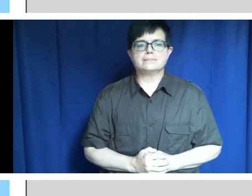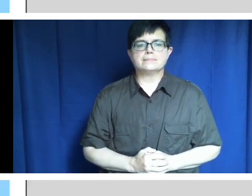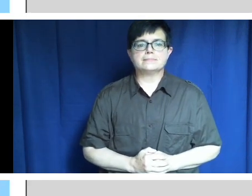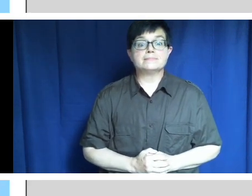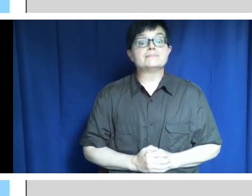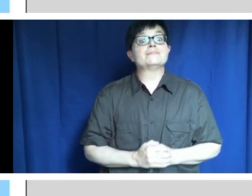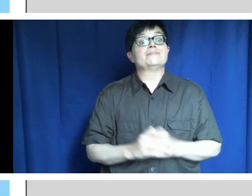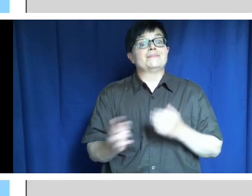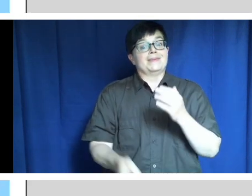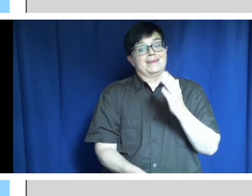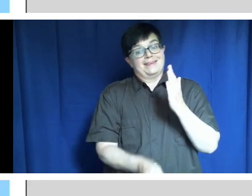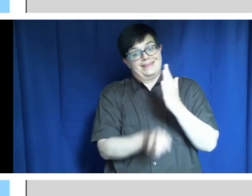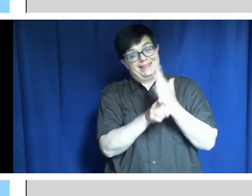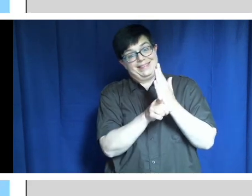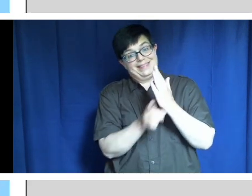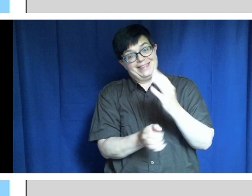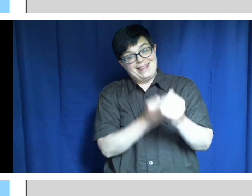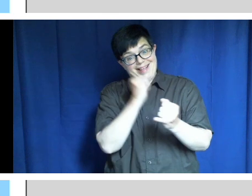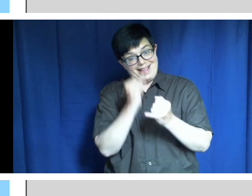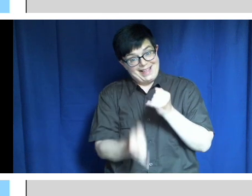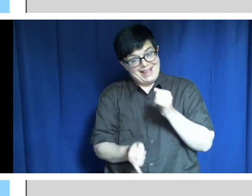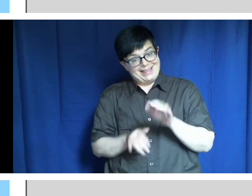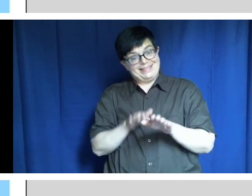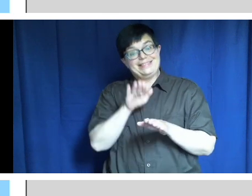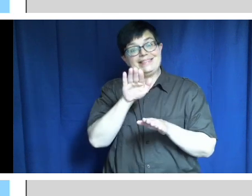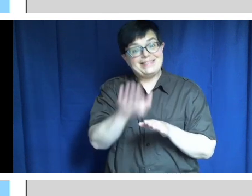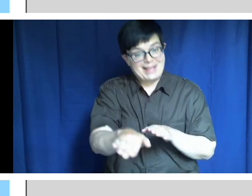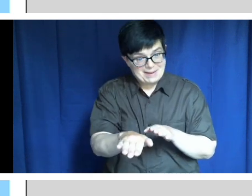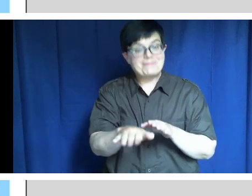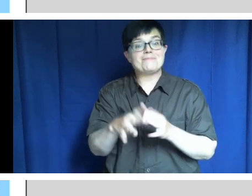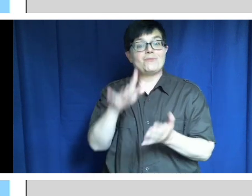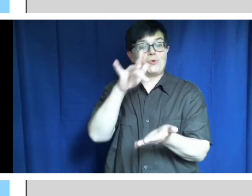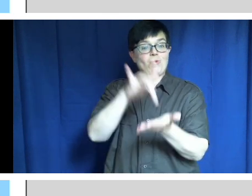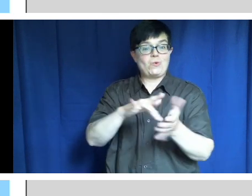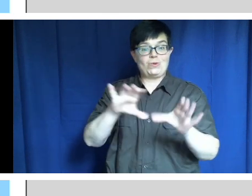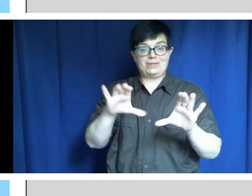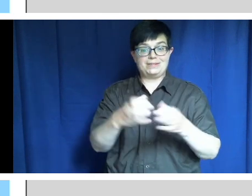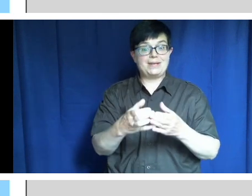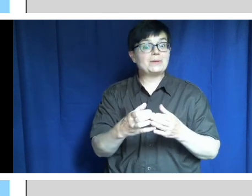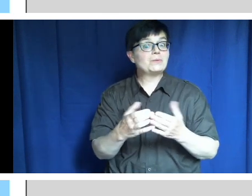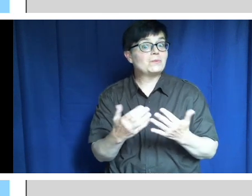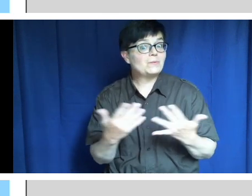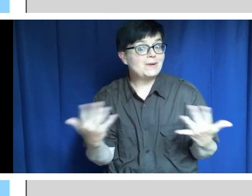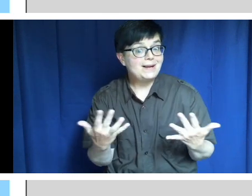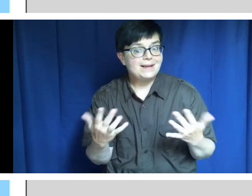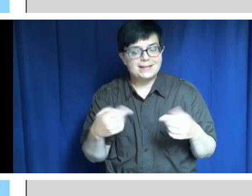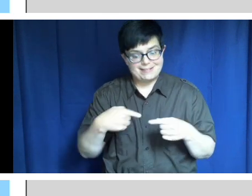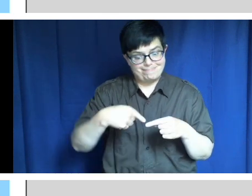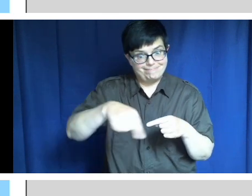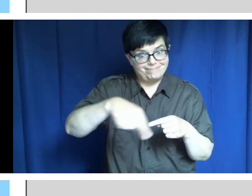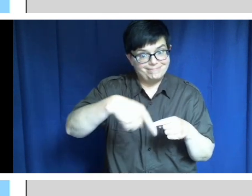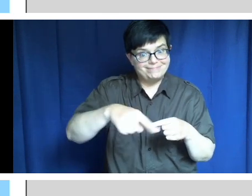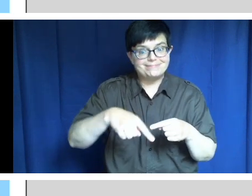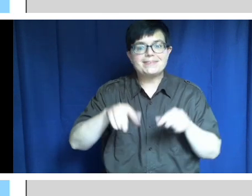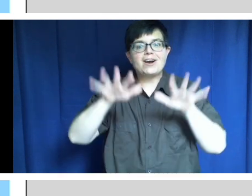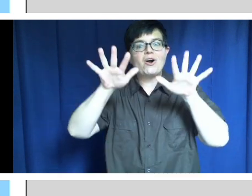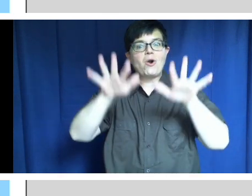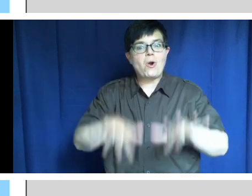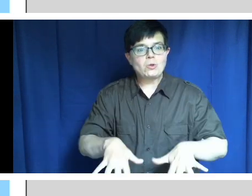The final step in our process of creating our core sets will occur on